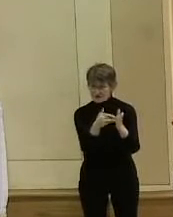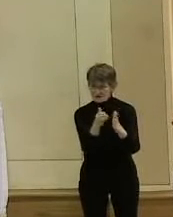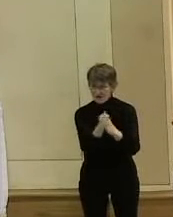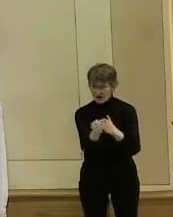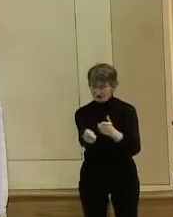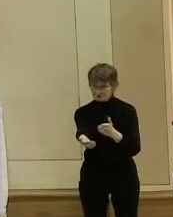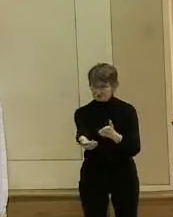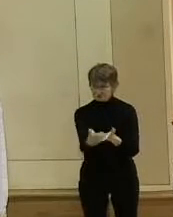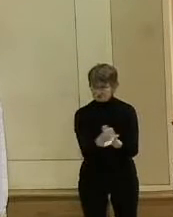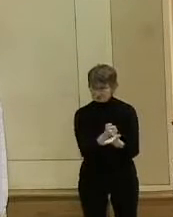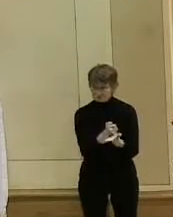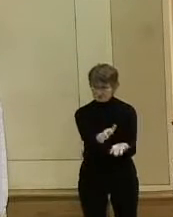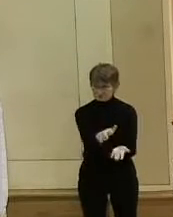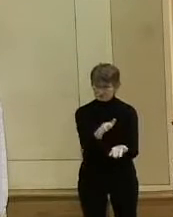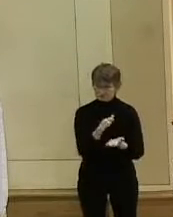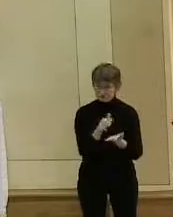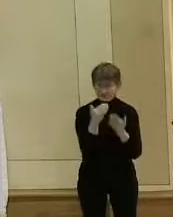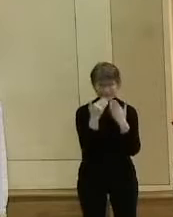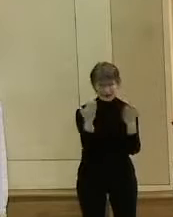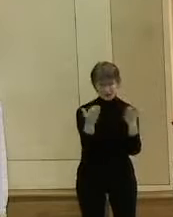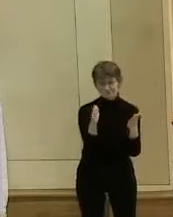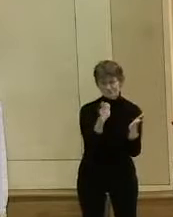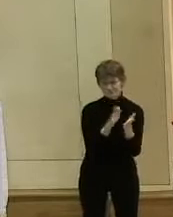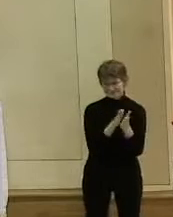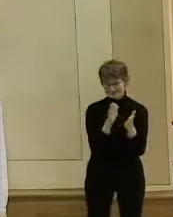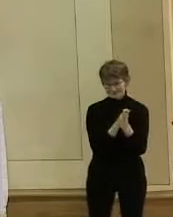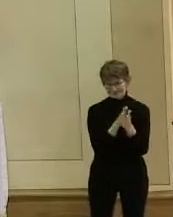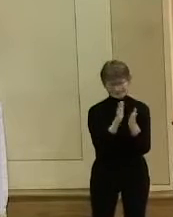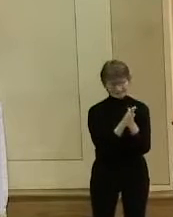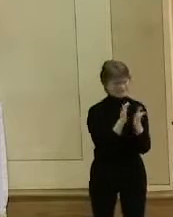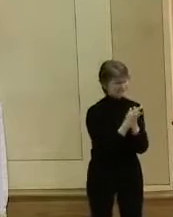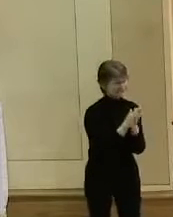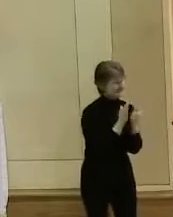the campaign. God bless you all.